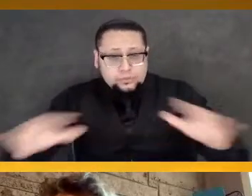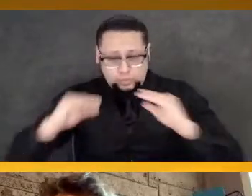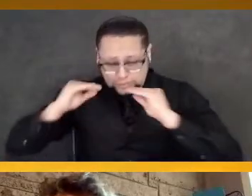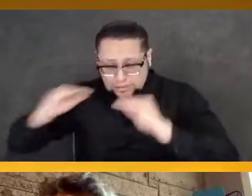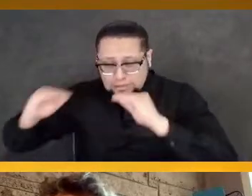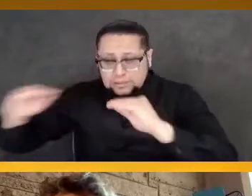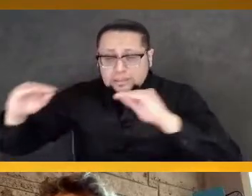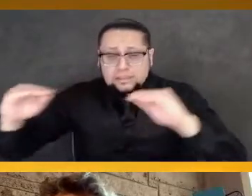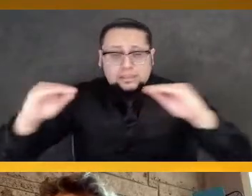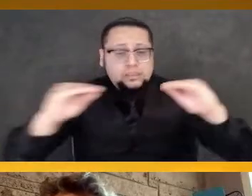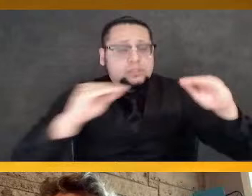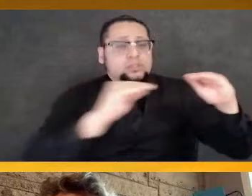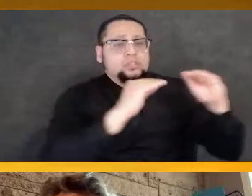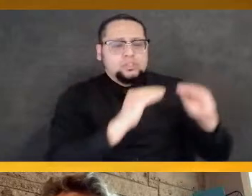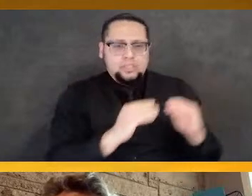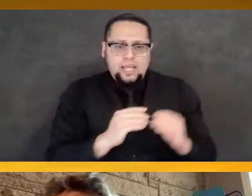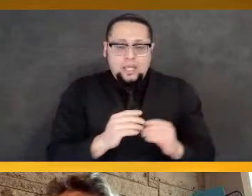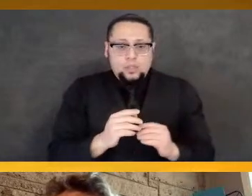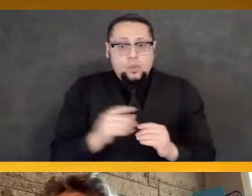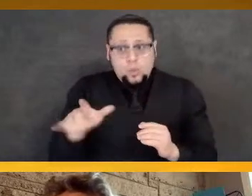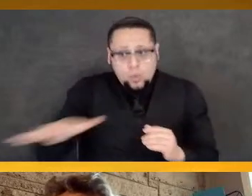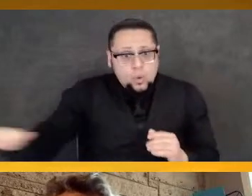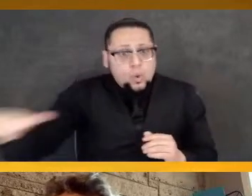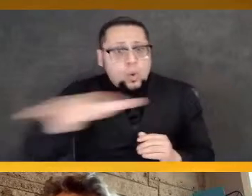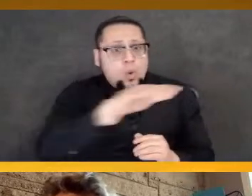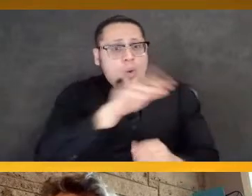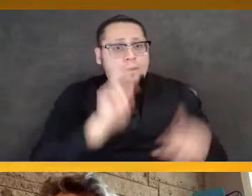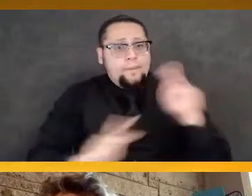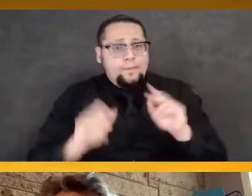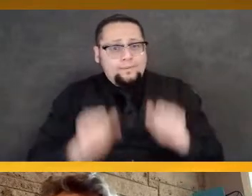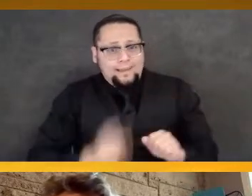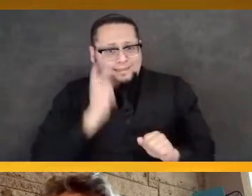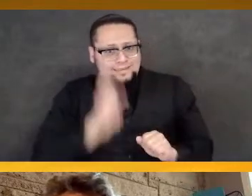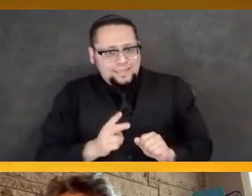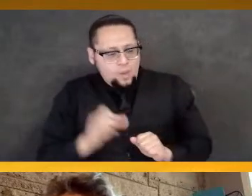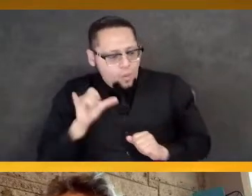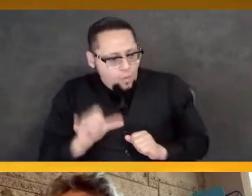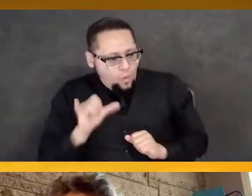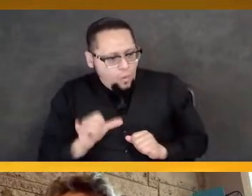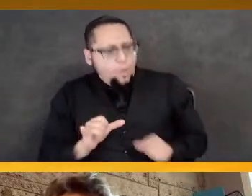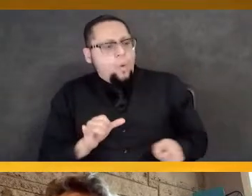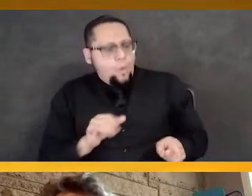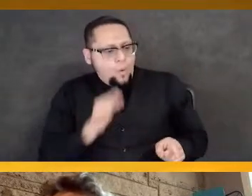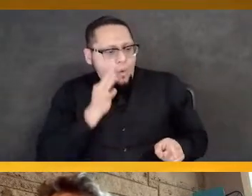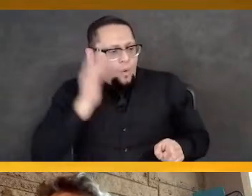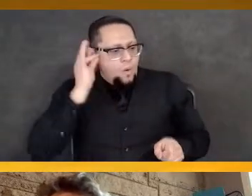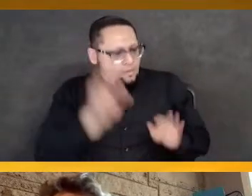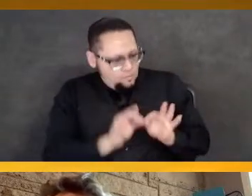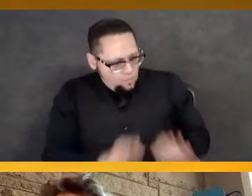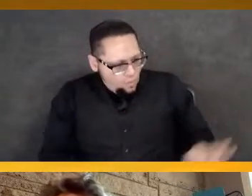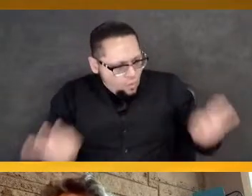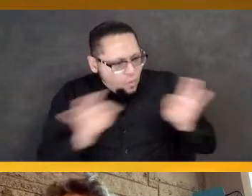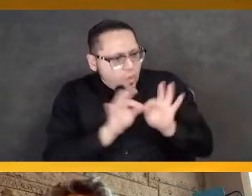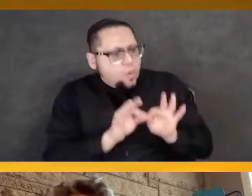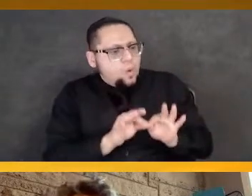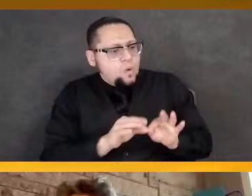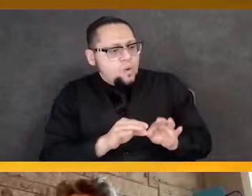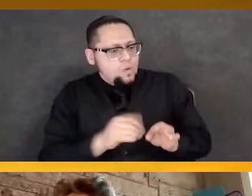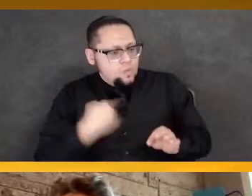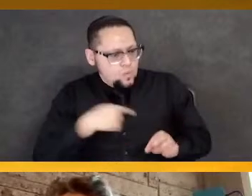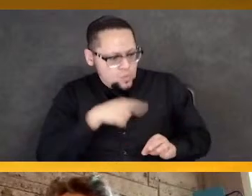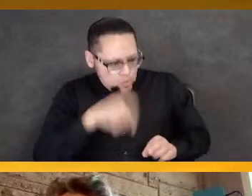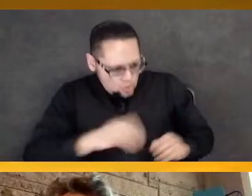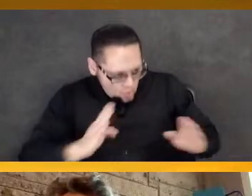into the importance of having their voices listened and known by everybody.